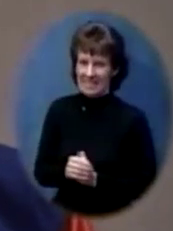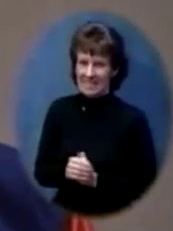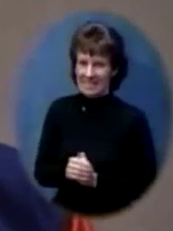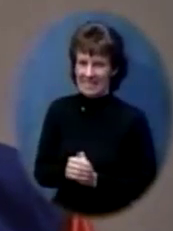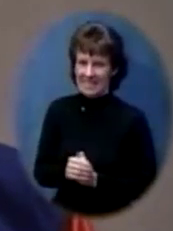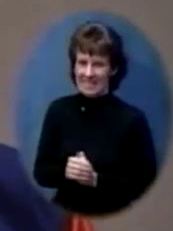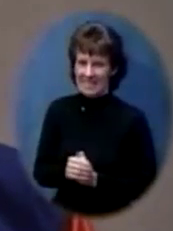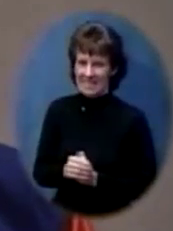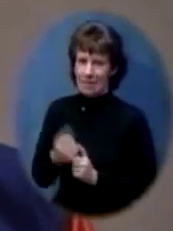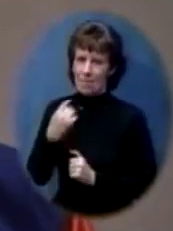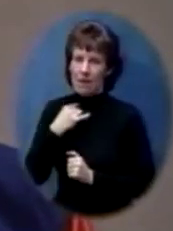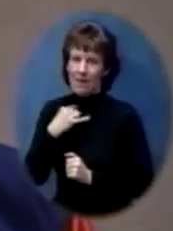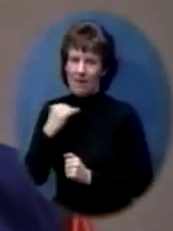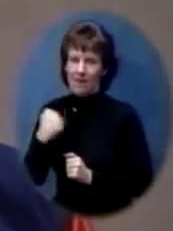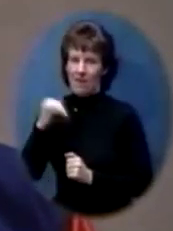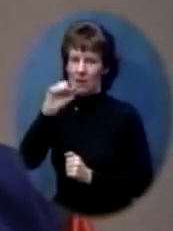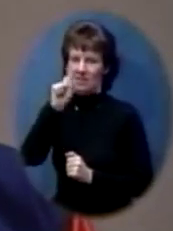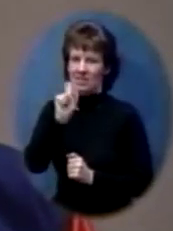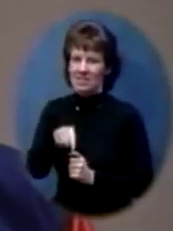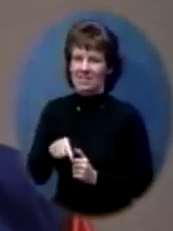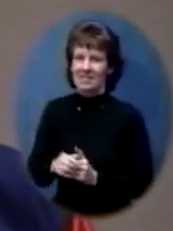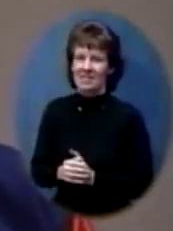We have a question in Bangor.